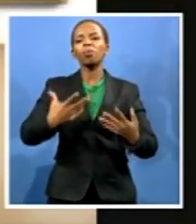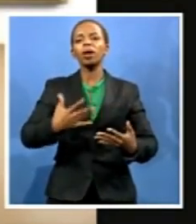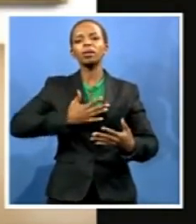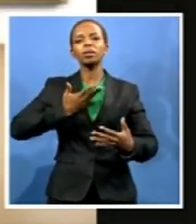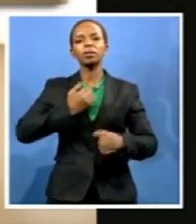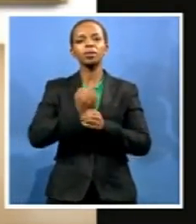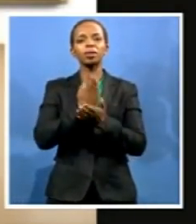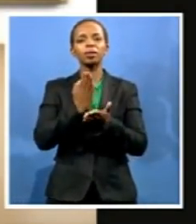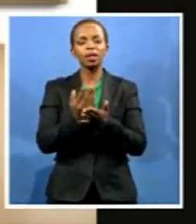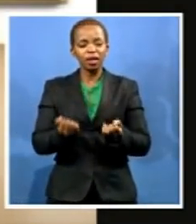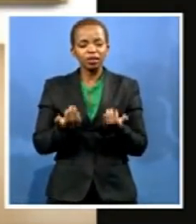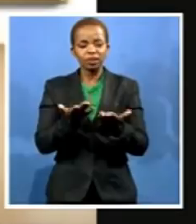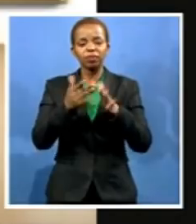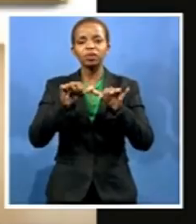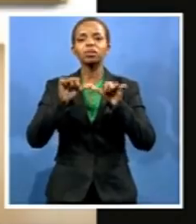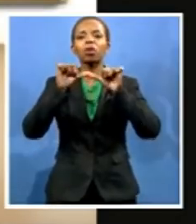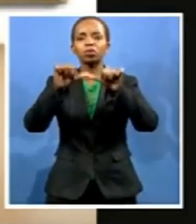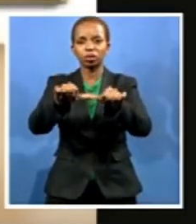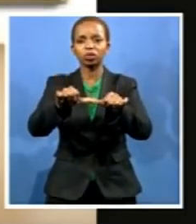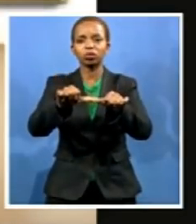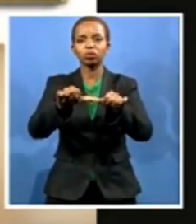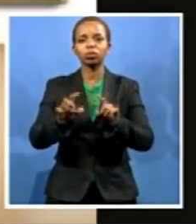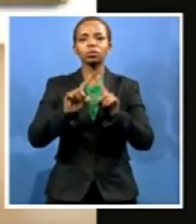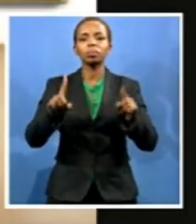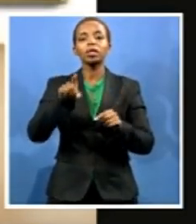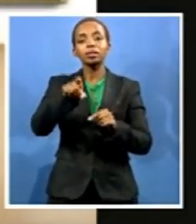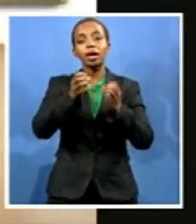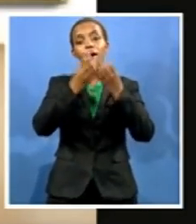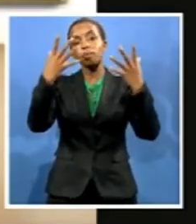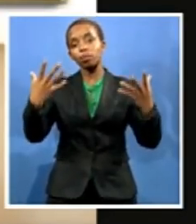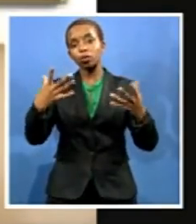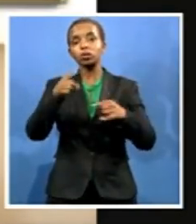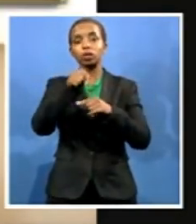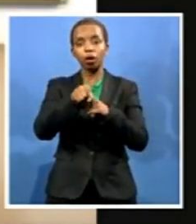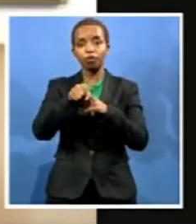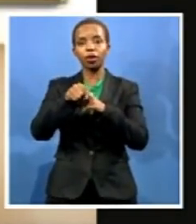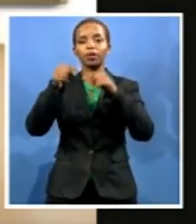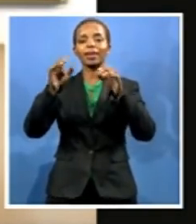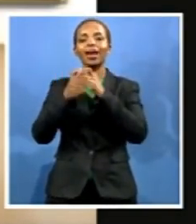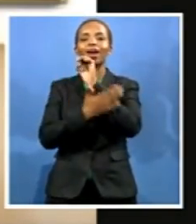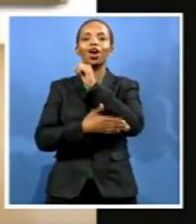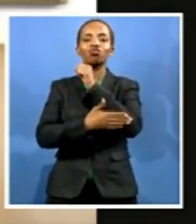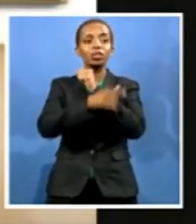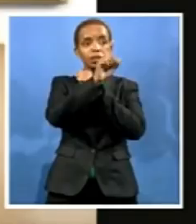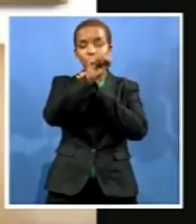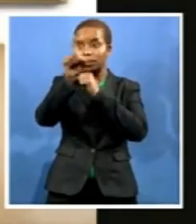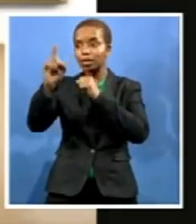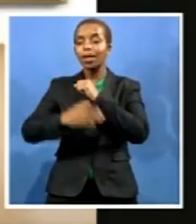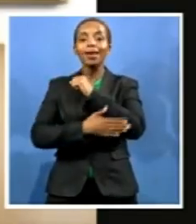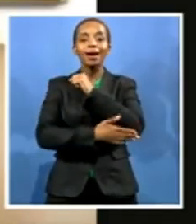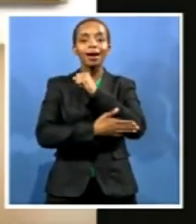done in most of the countries. In a context where we have less testing, the